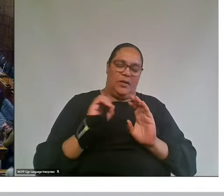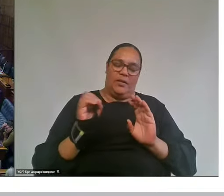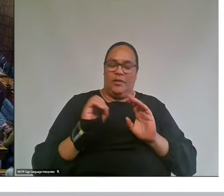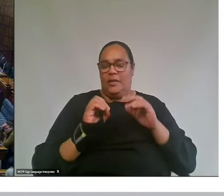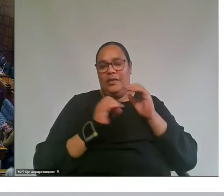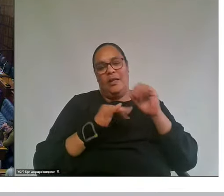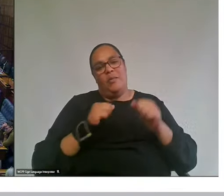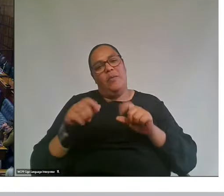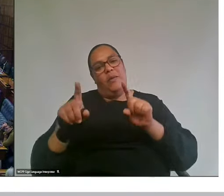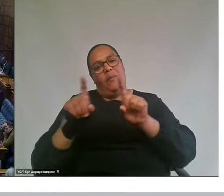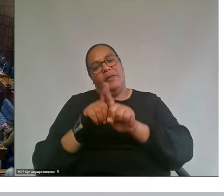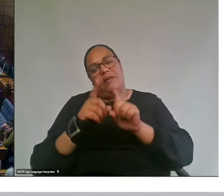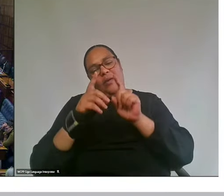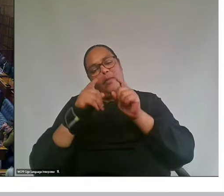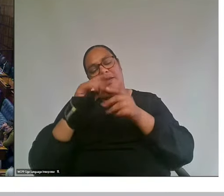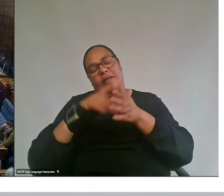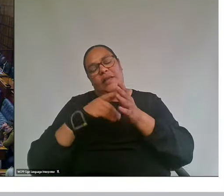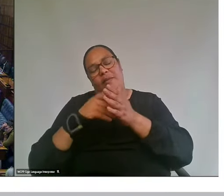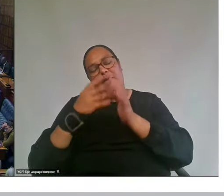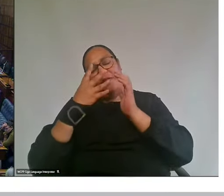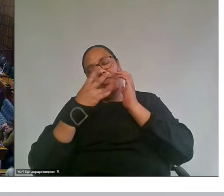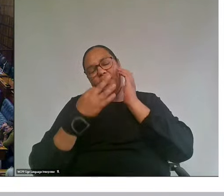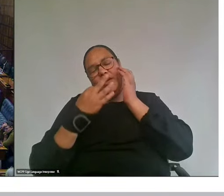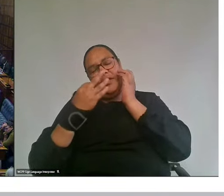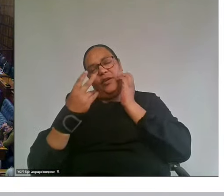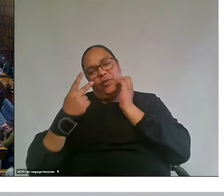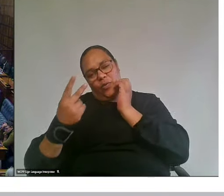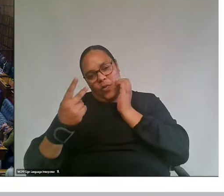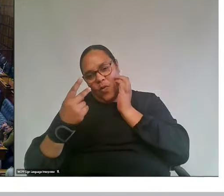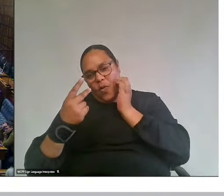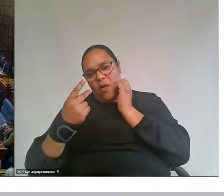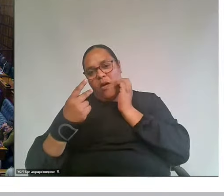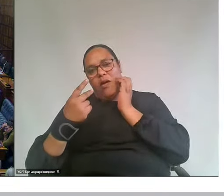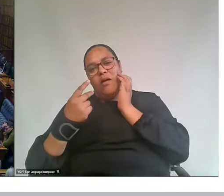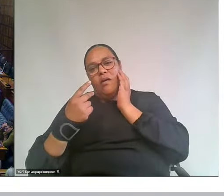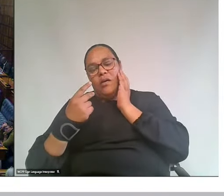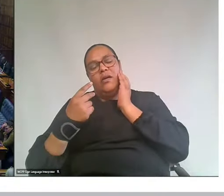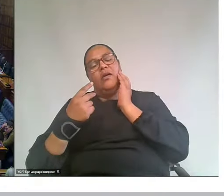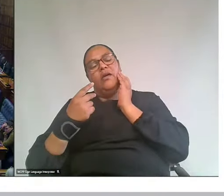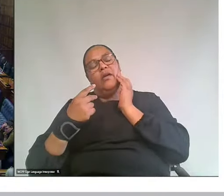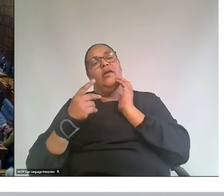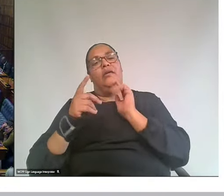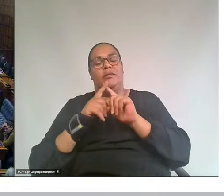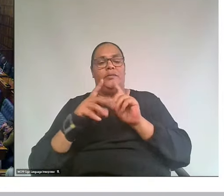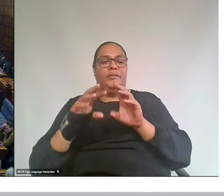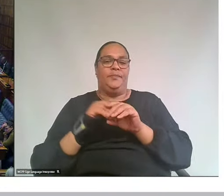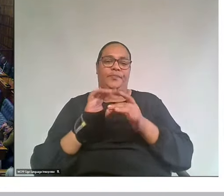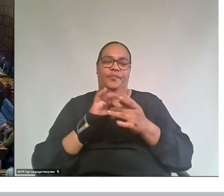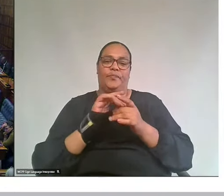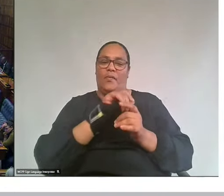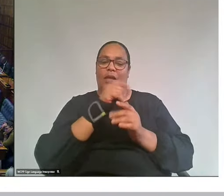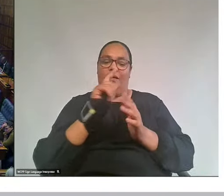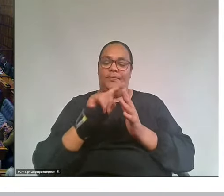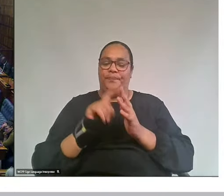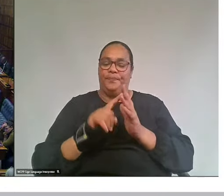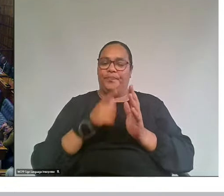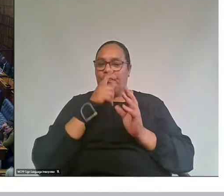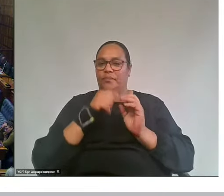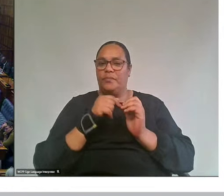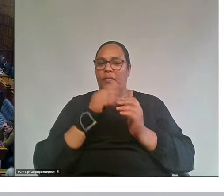um in table 332 um and in with relations to all the others we spoke about the